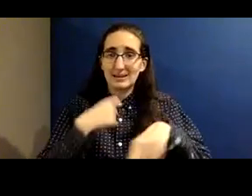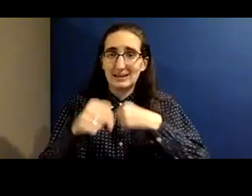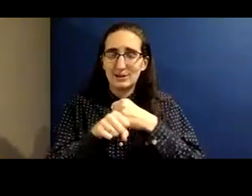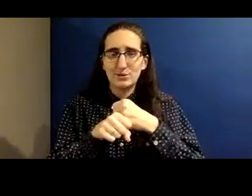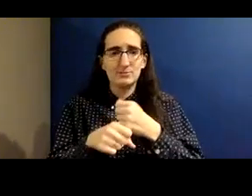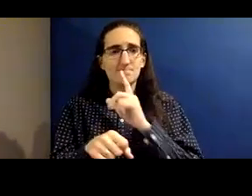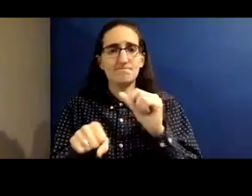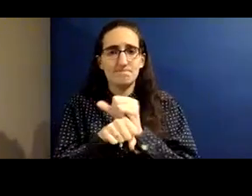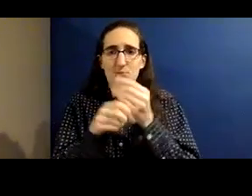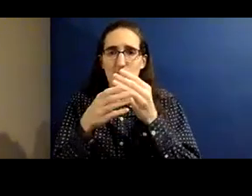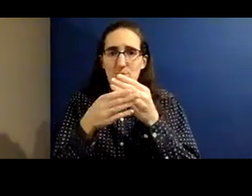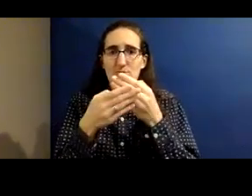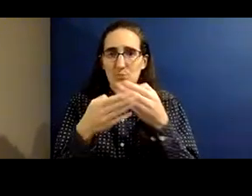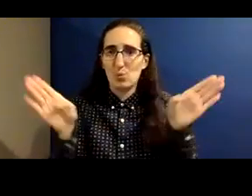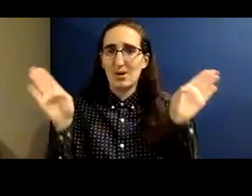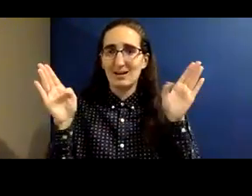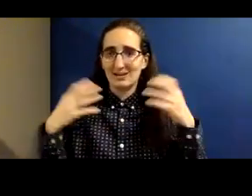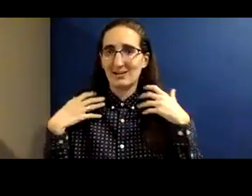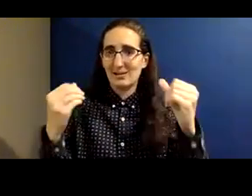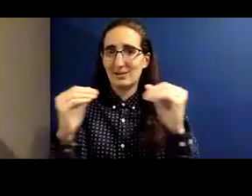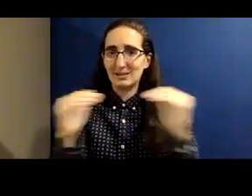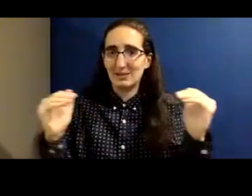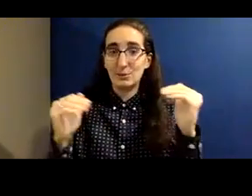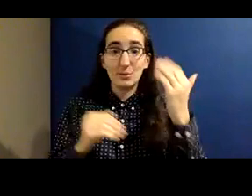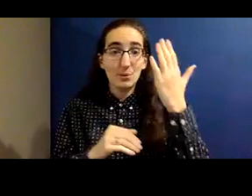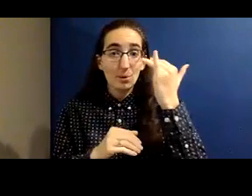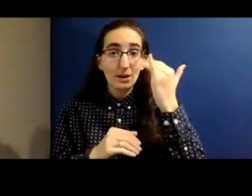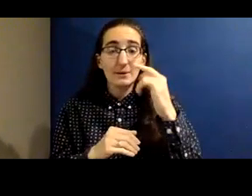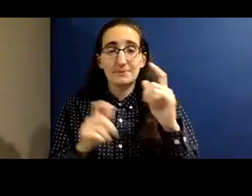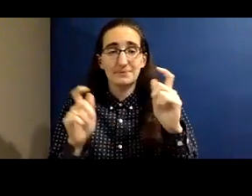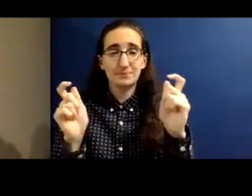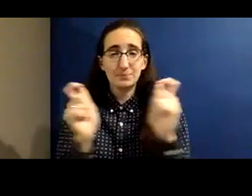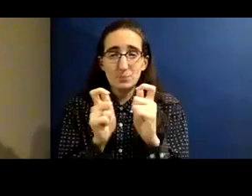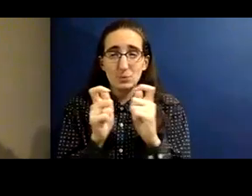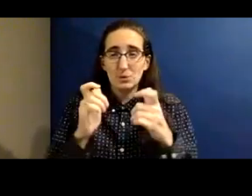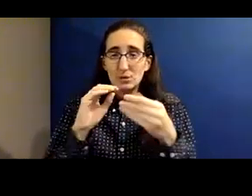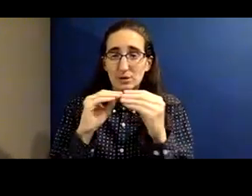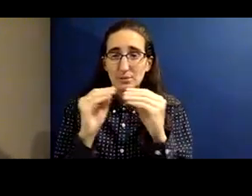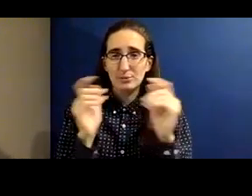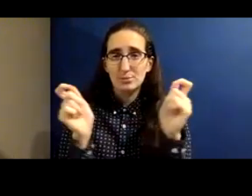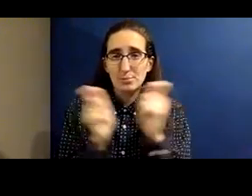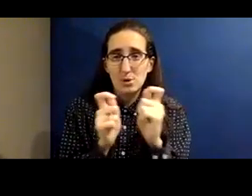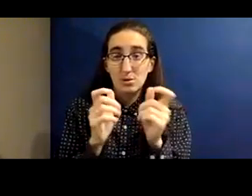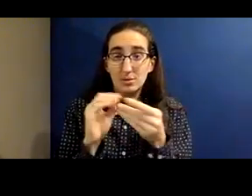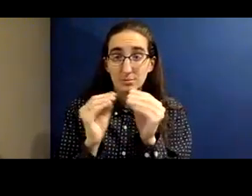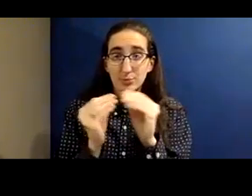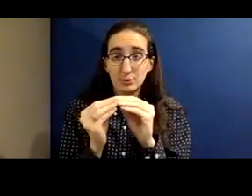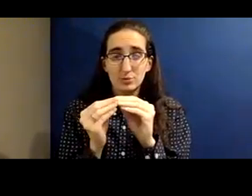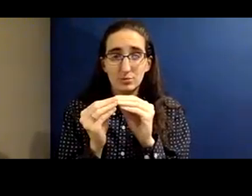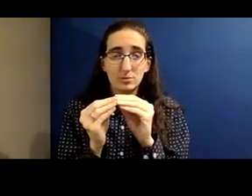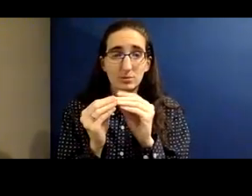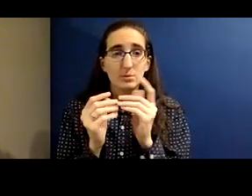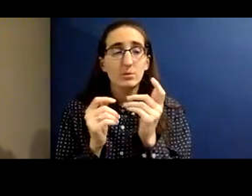really wide confidence levels, because the smaller the number is, I